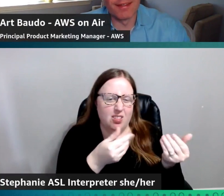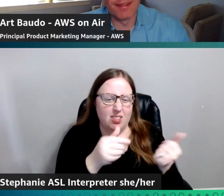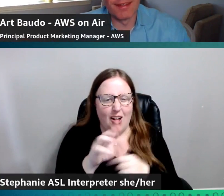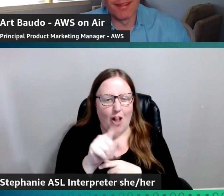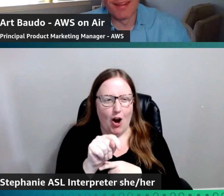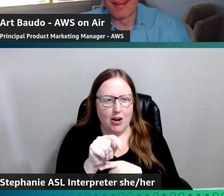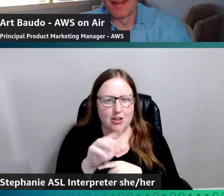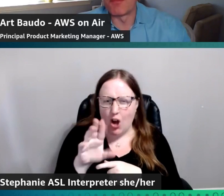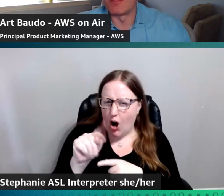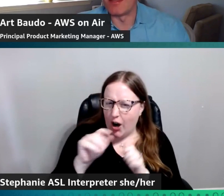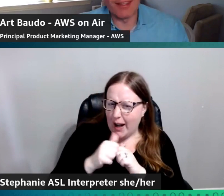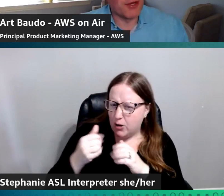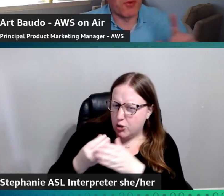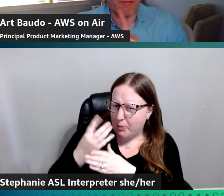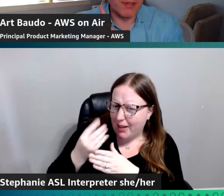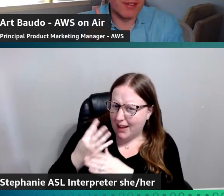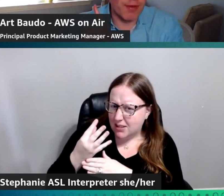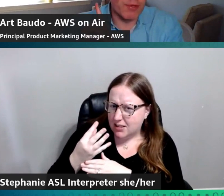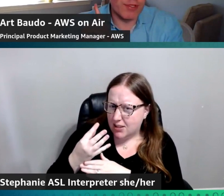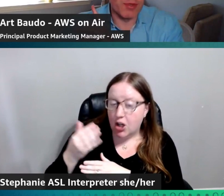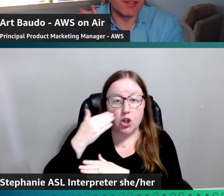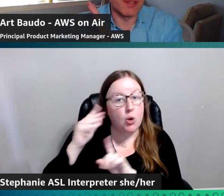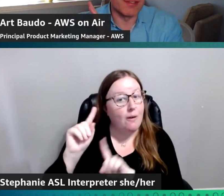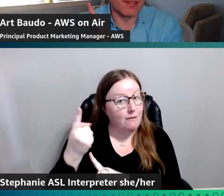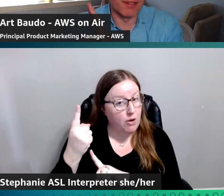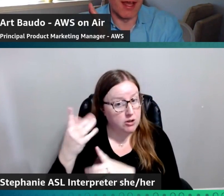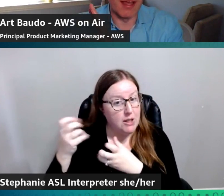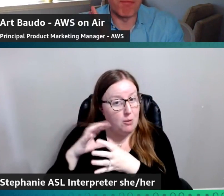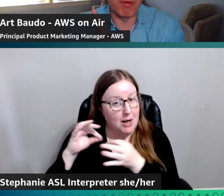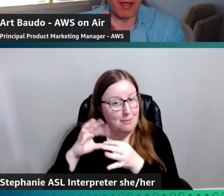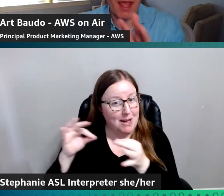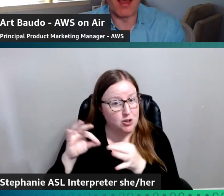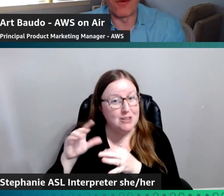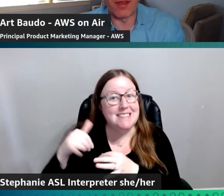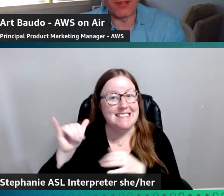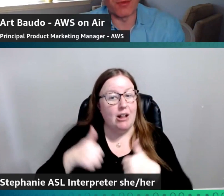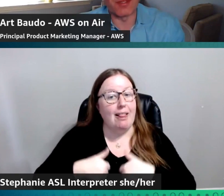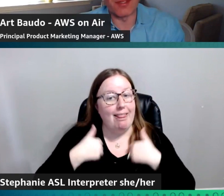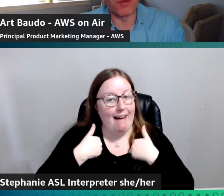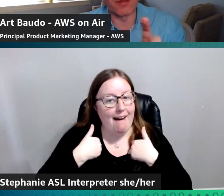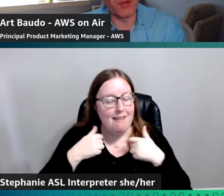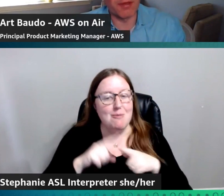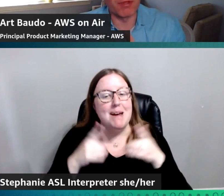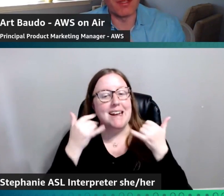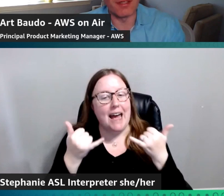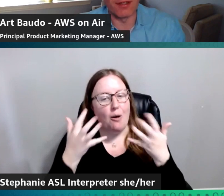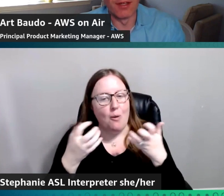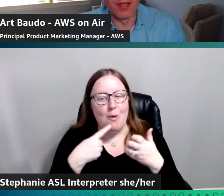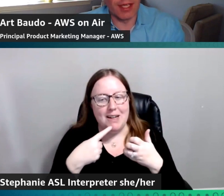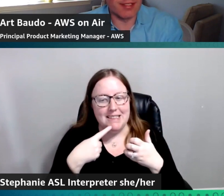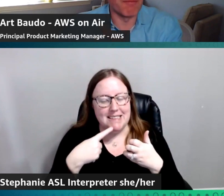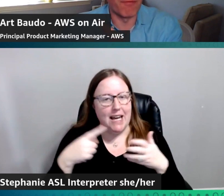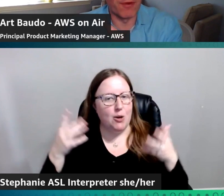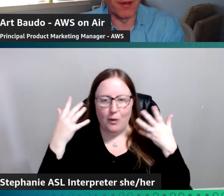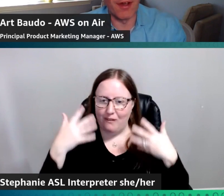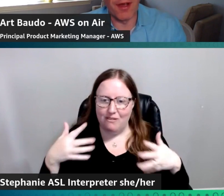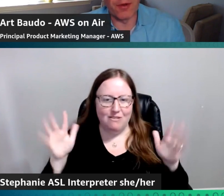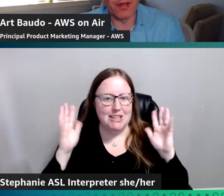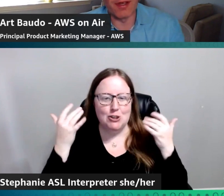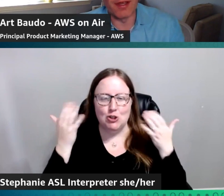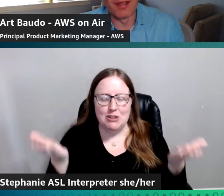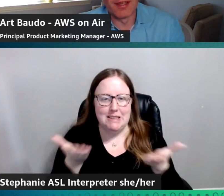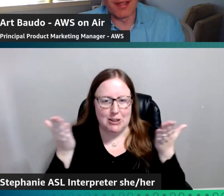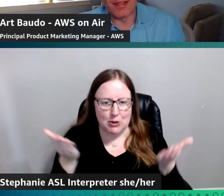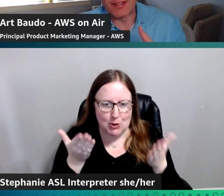how's that plant doing, by the way? you know what? First, I would just want to say it's still alive, but now I just want to say we're complete here, except for